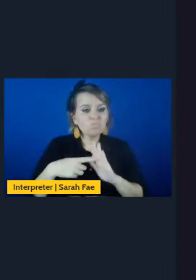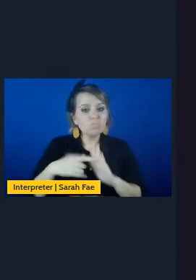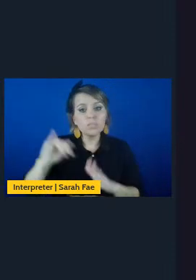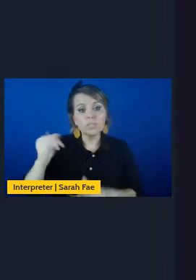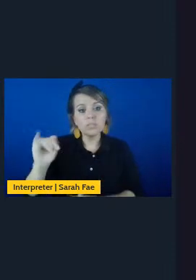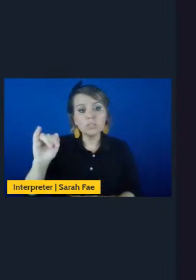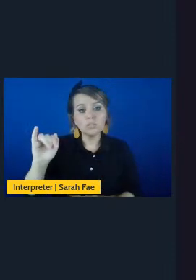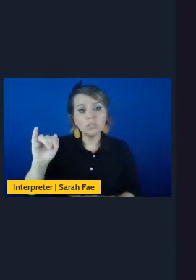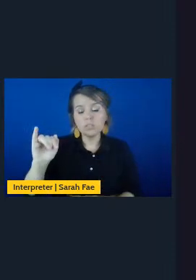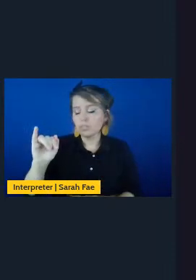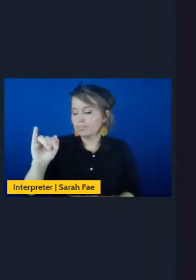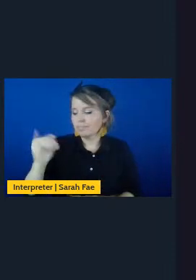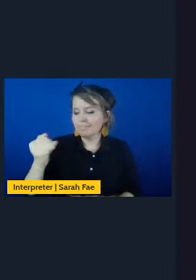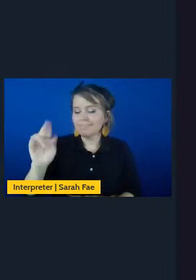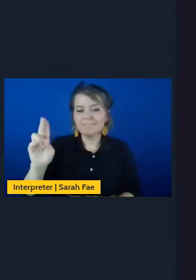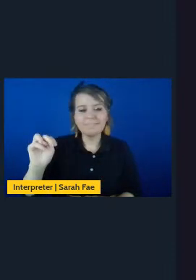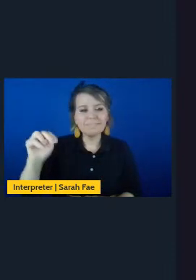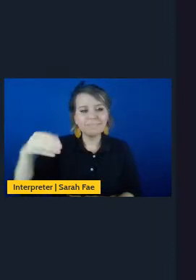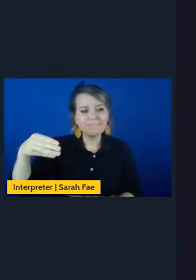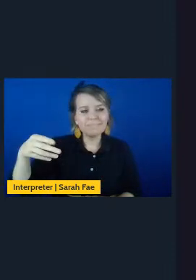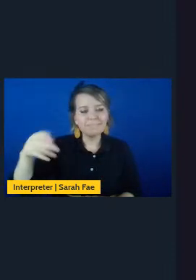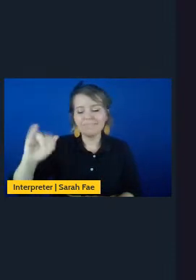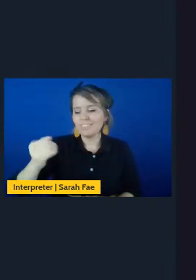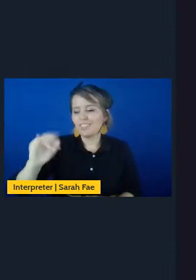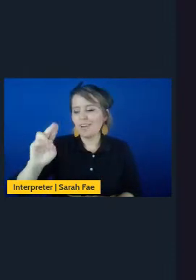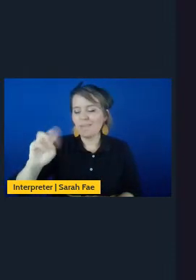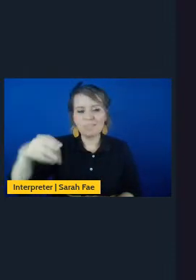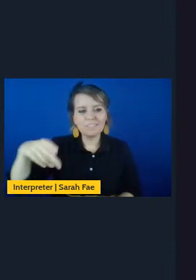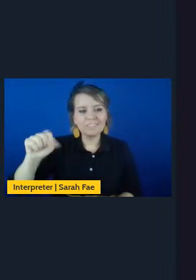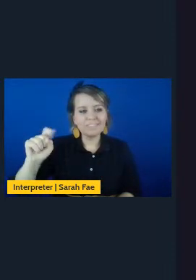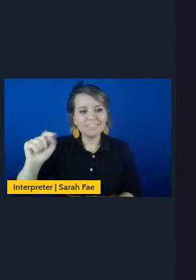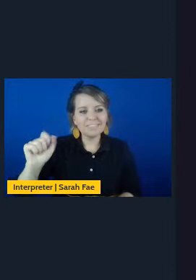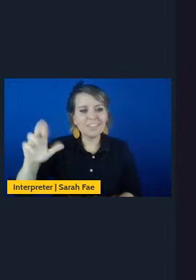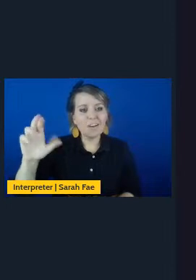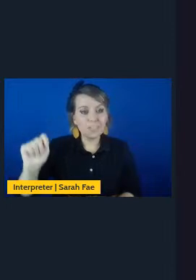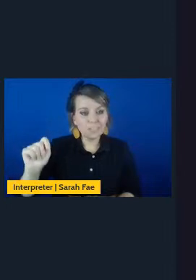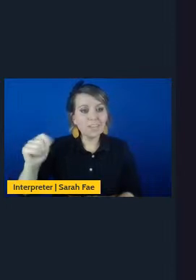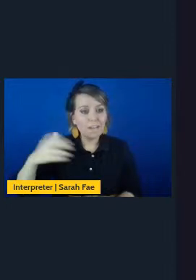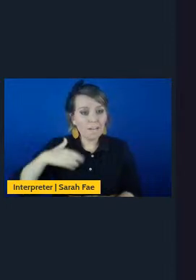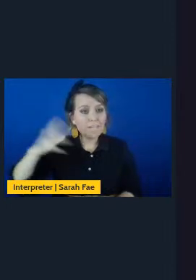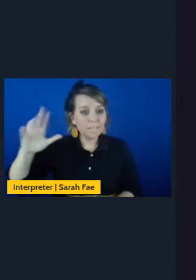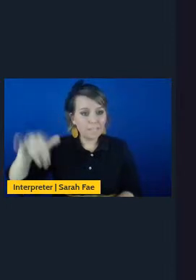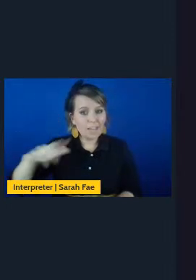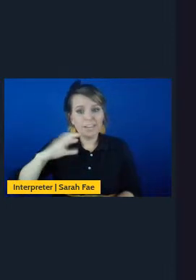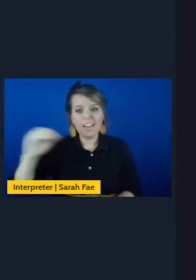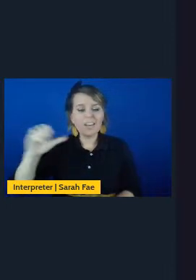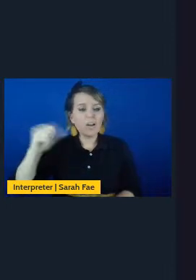ECR. So we have SageMaker Jumpstart, and then we also have ECR,